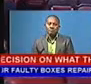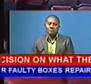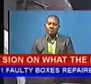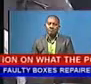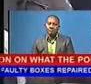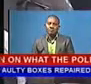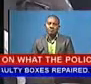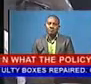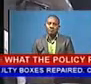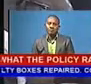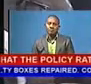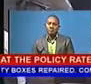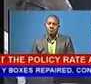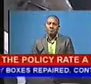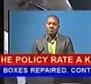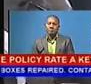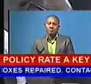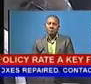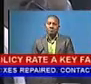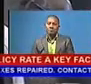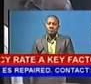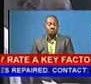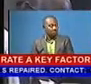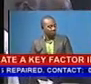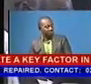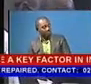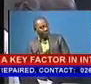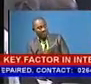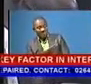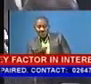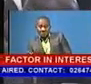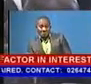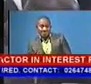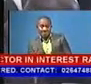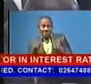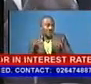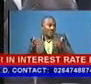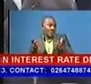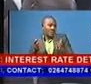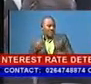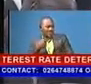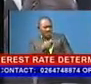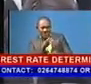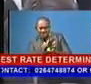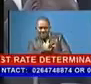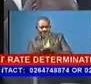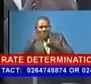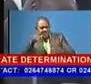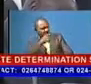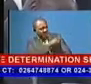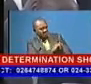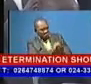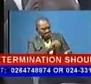The respondents will suffer no surprise, as I've said earlier, because they are very much aware of the further and better